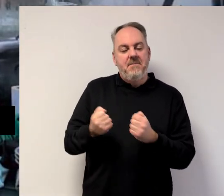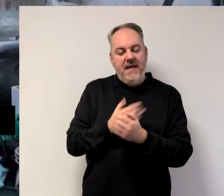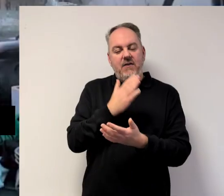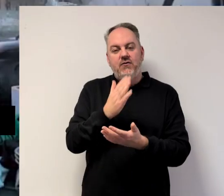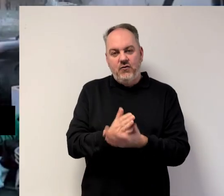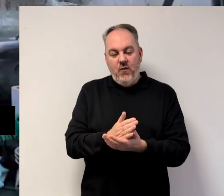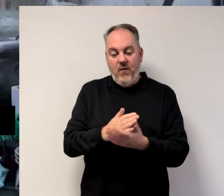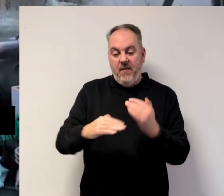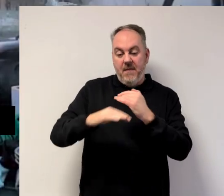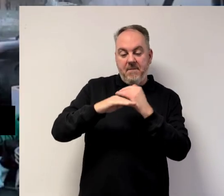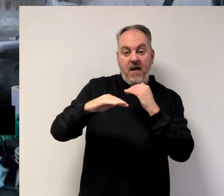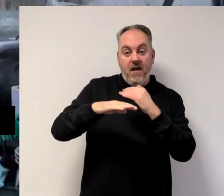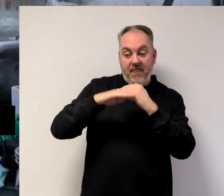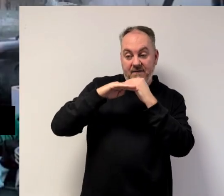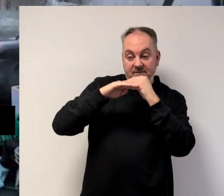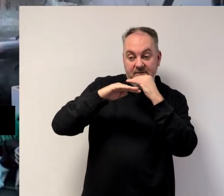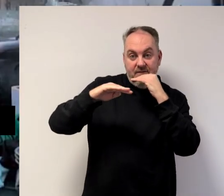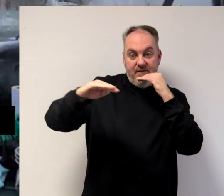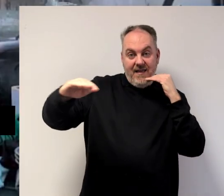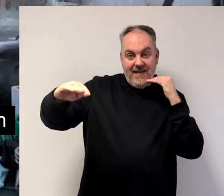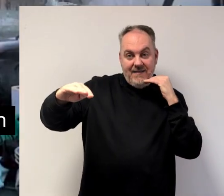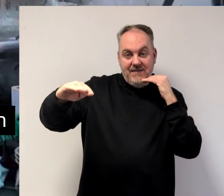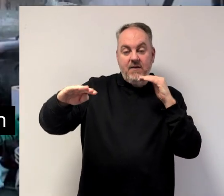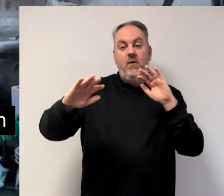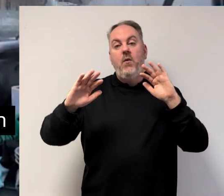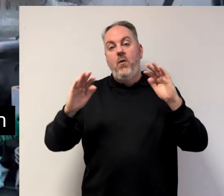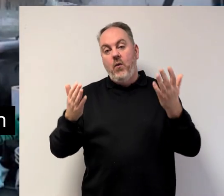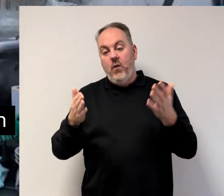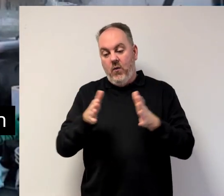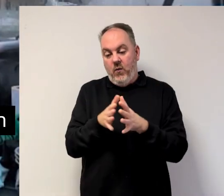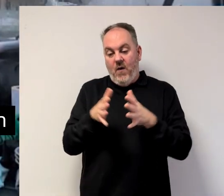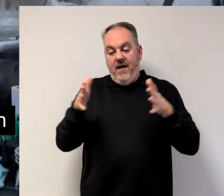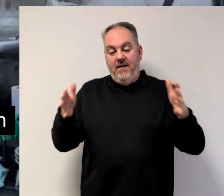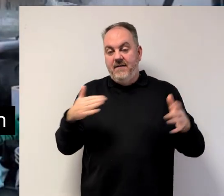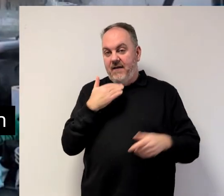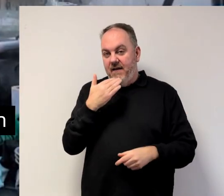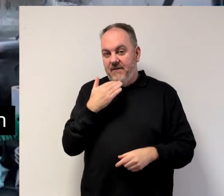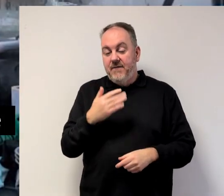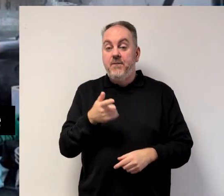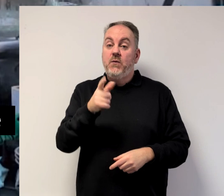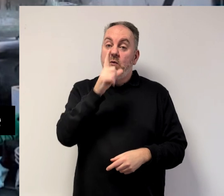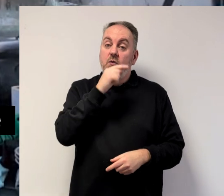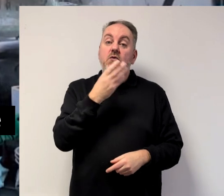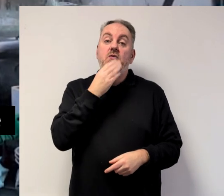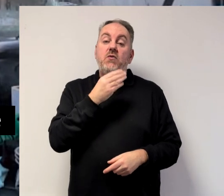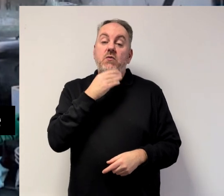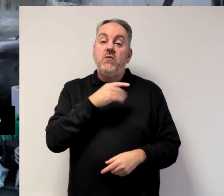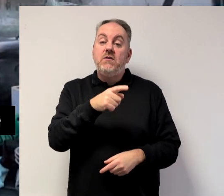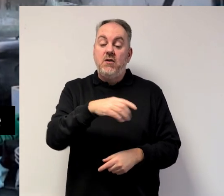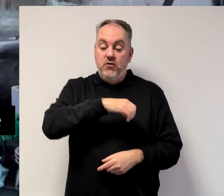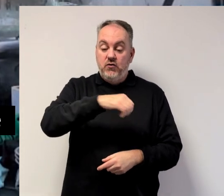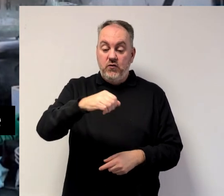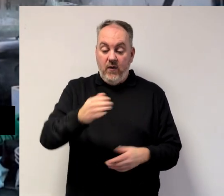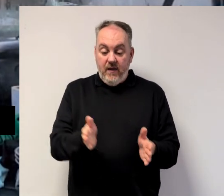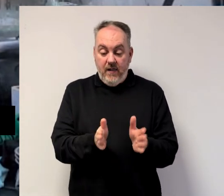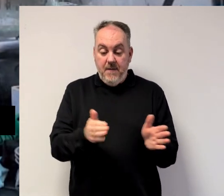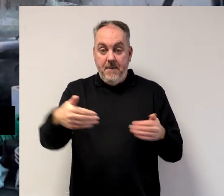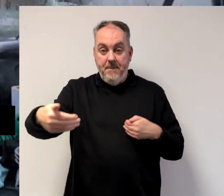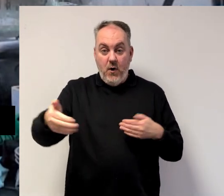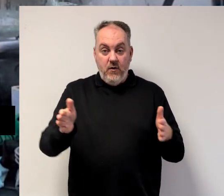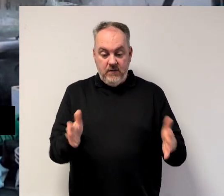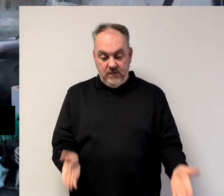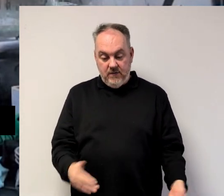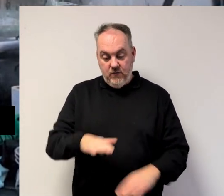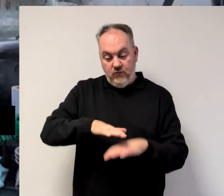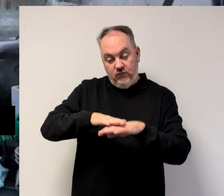you want raised beds is up to yourself. If your soil is good enough, why not grow in the ground, and then you didn't have the cost